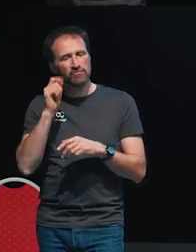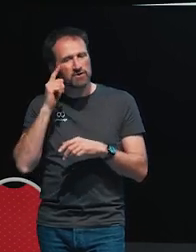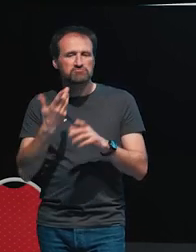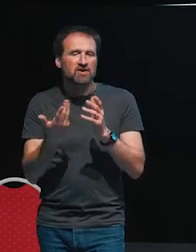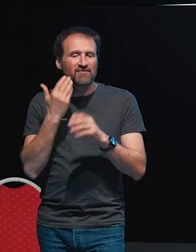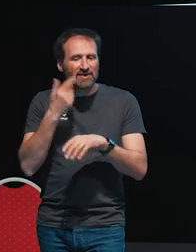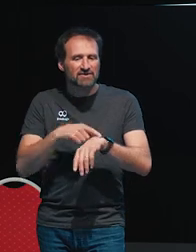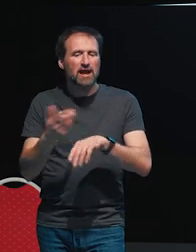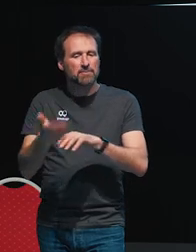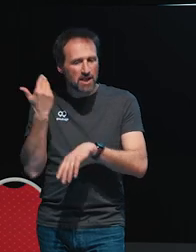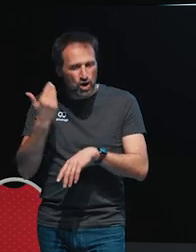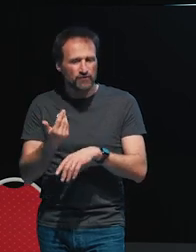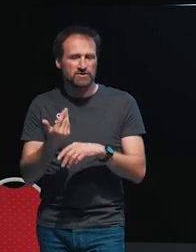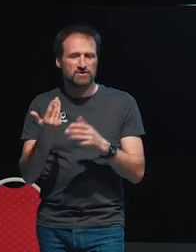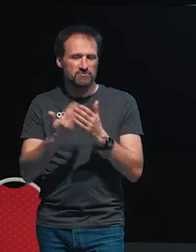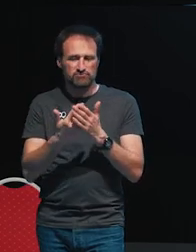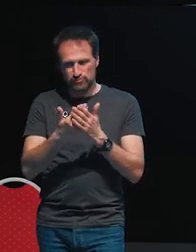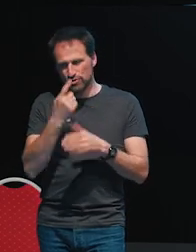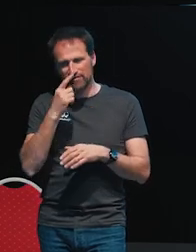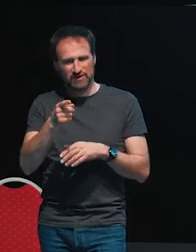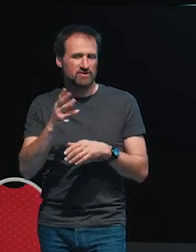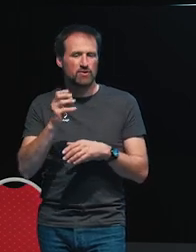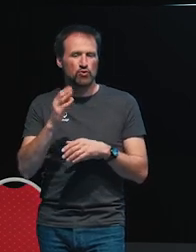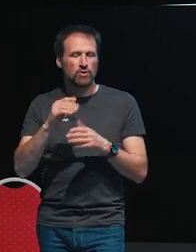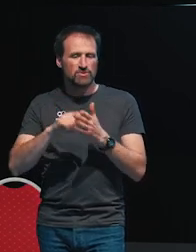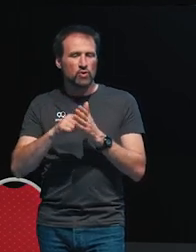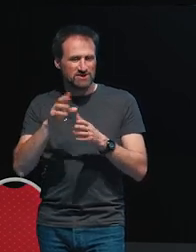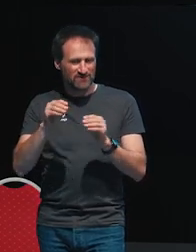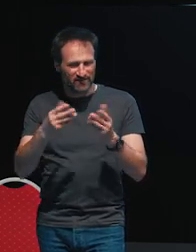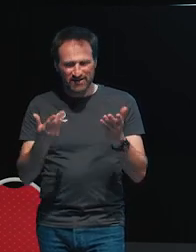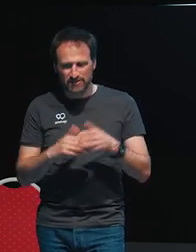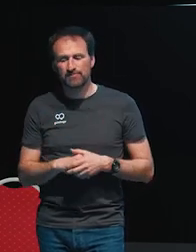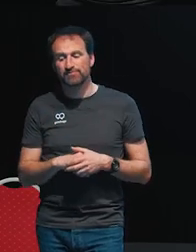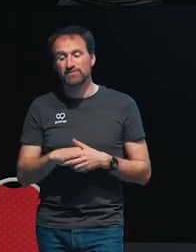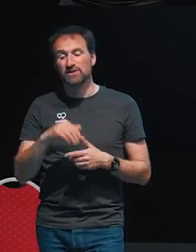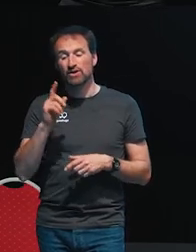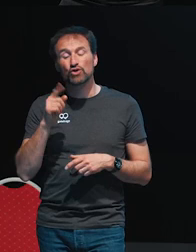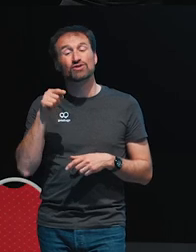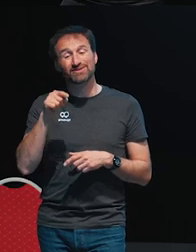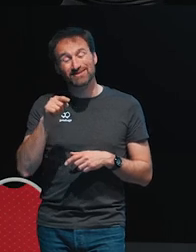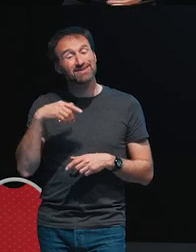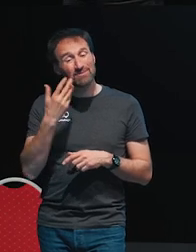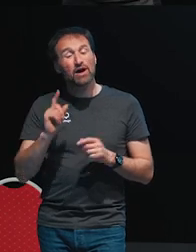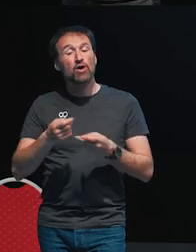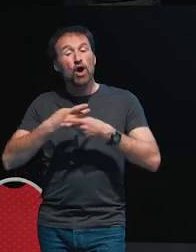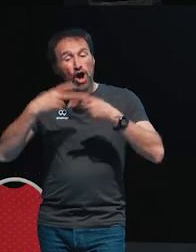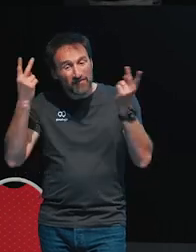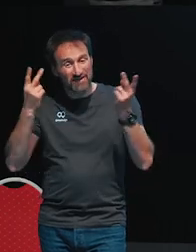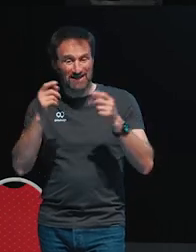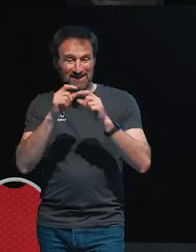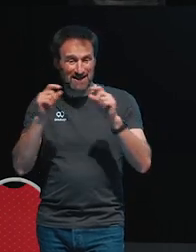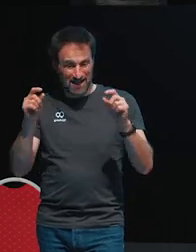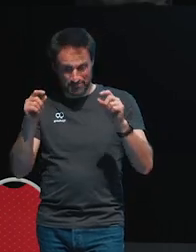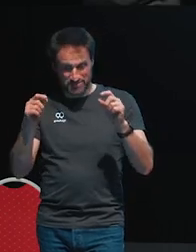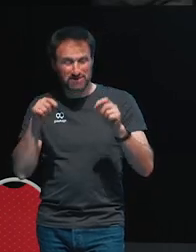use when using JSON Web Tokens. And the second one are public claims. These are not key value pairs that are really defined